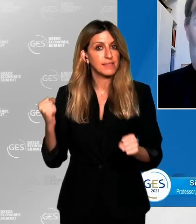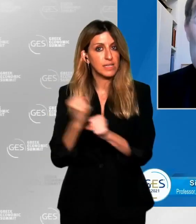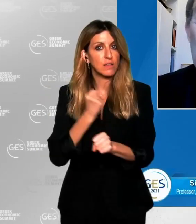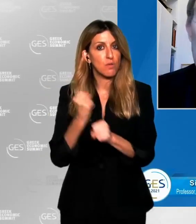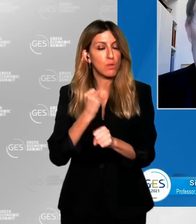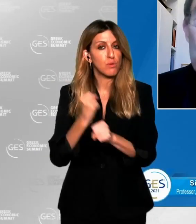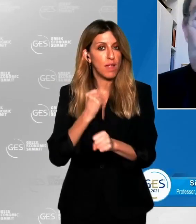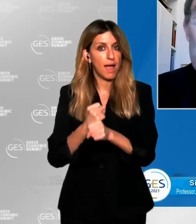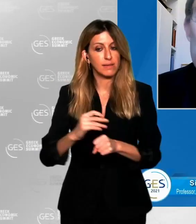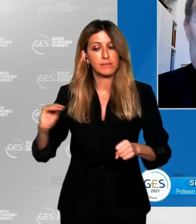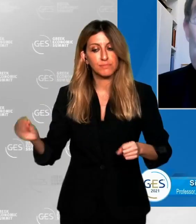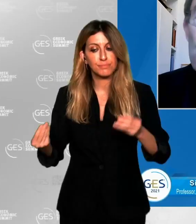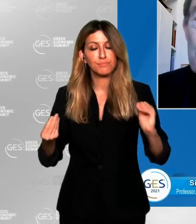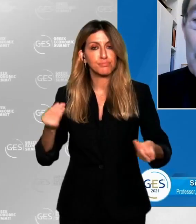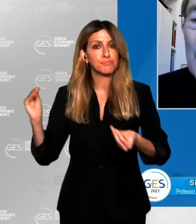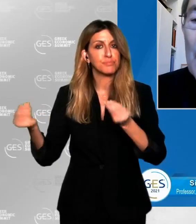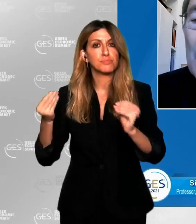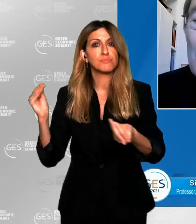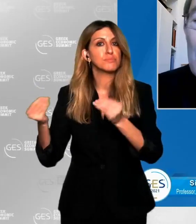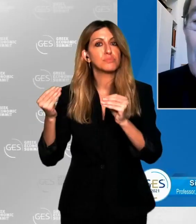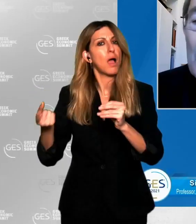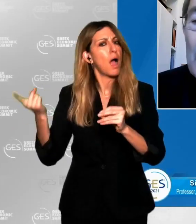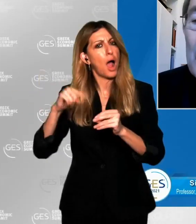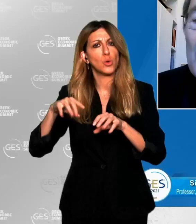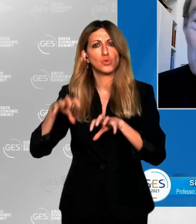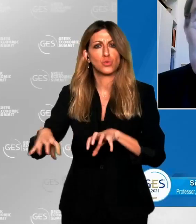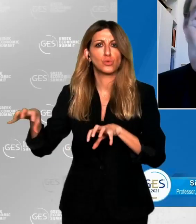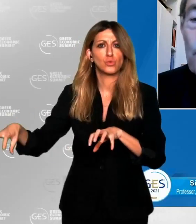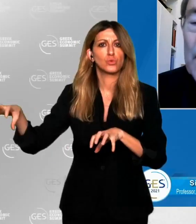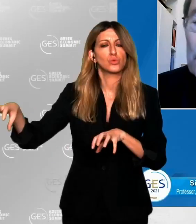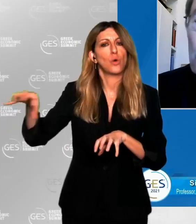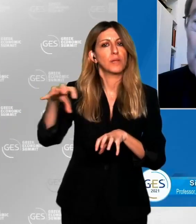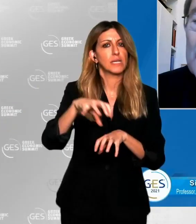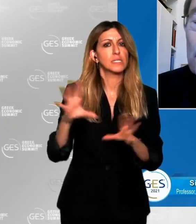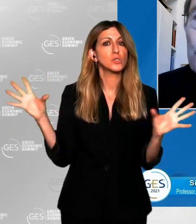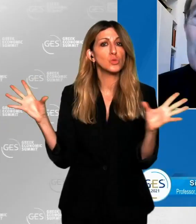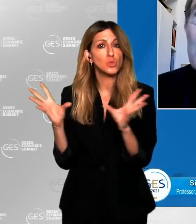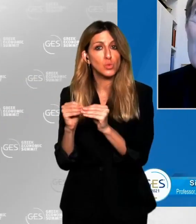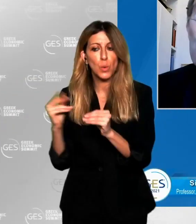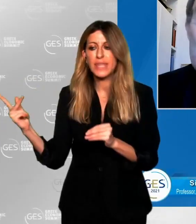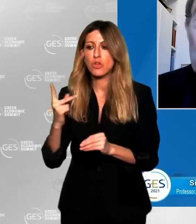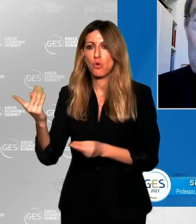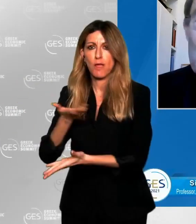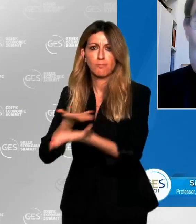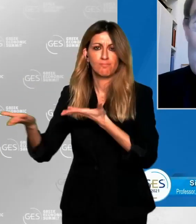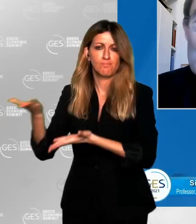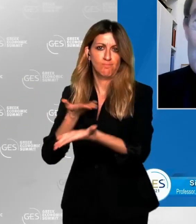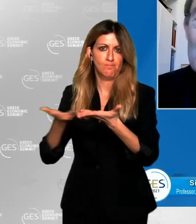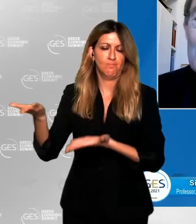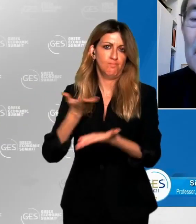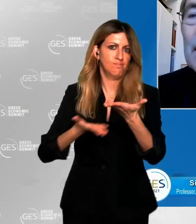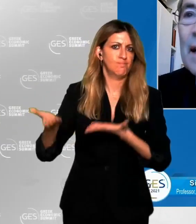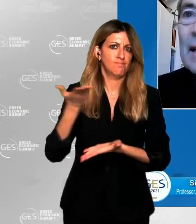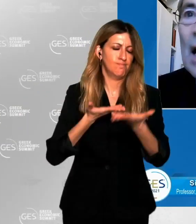that involve social interaction. And the reason for that, of course, is that social interaction cannot be mechanized